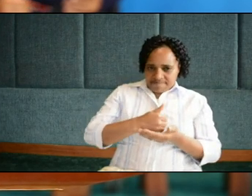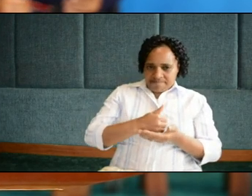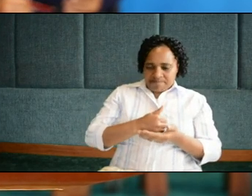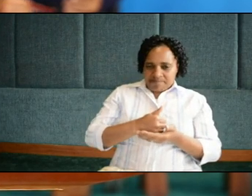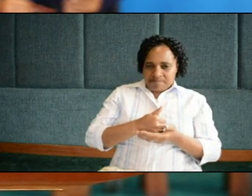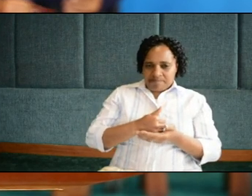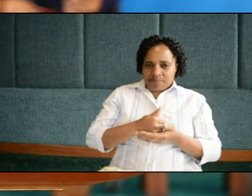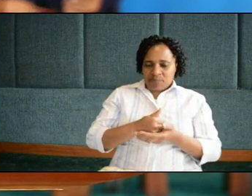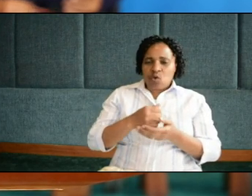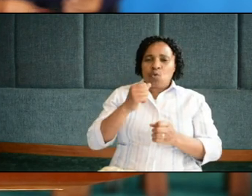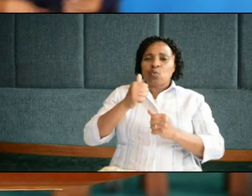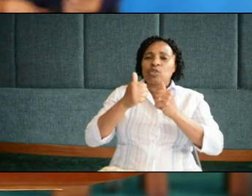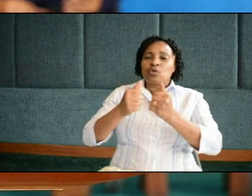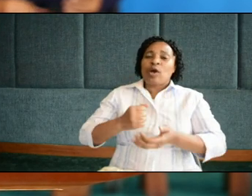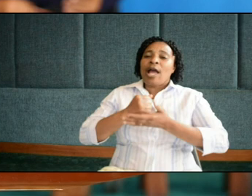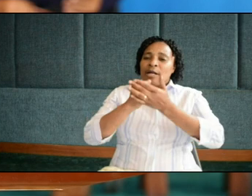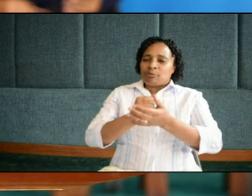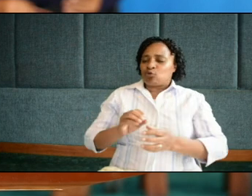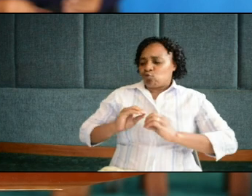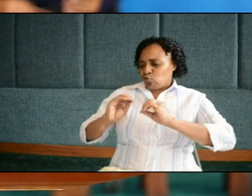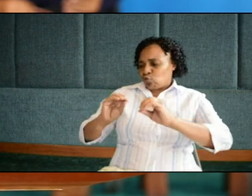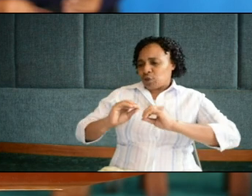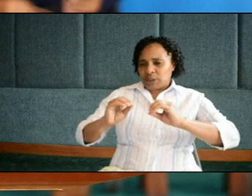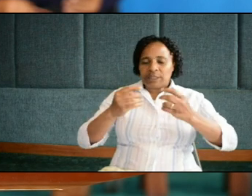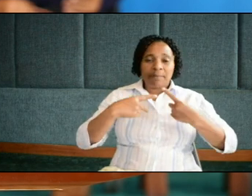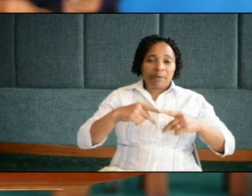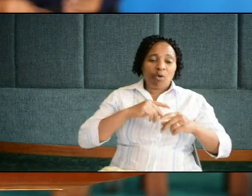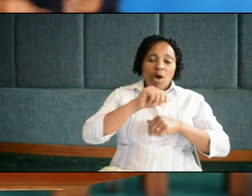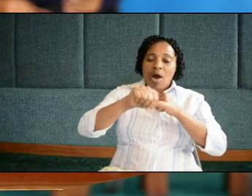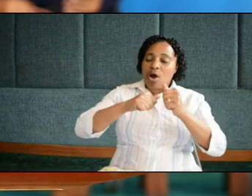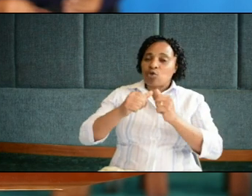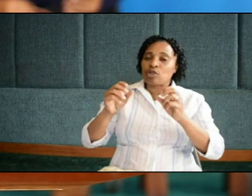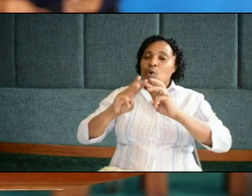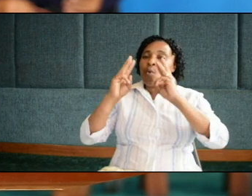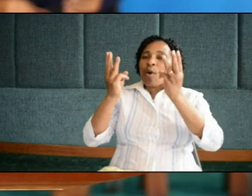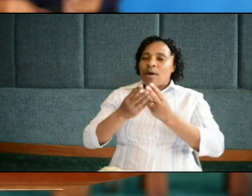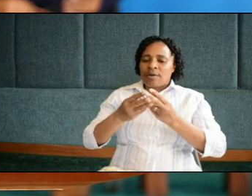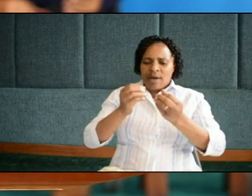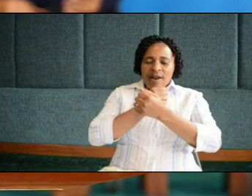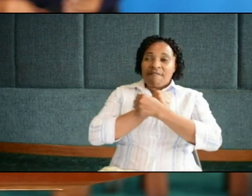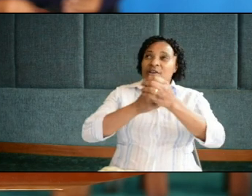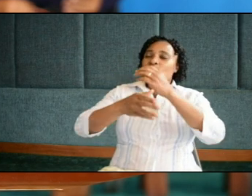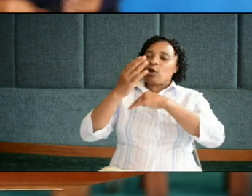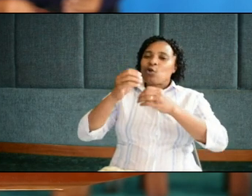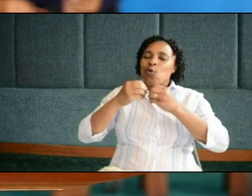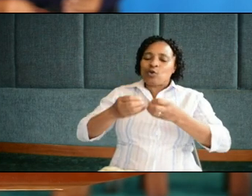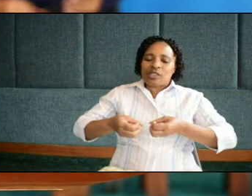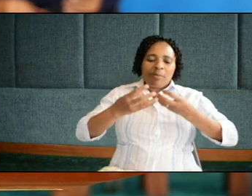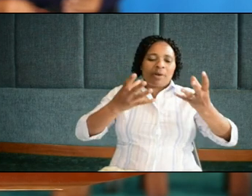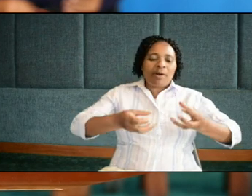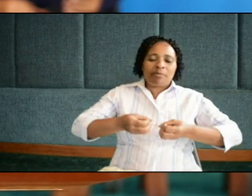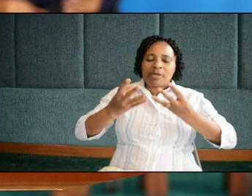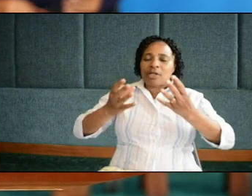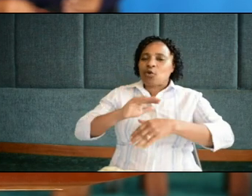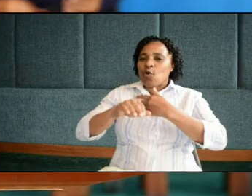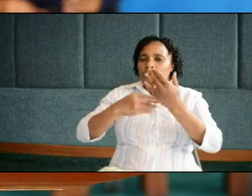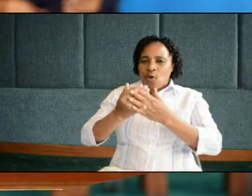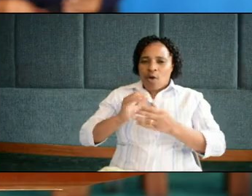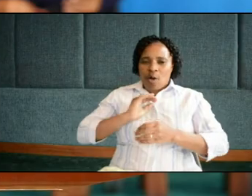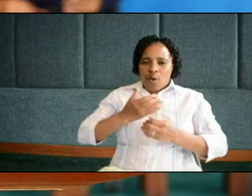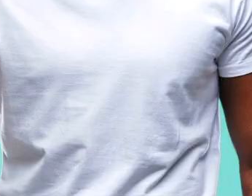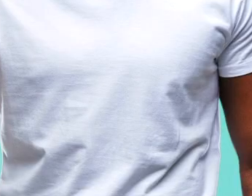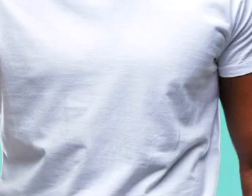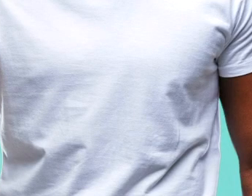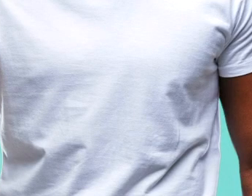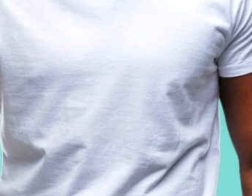Sabbath school offering that helps teach people around the world about our loving God who supplies all our needs.